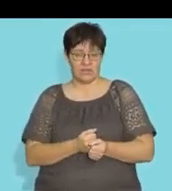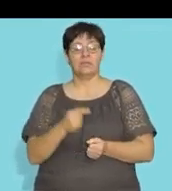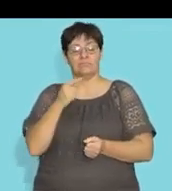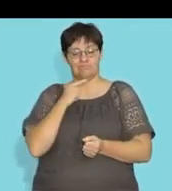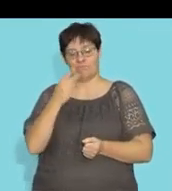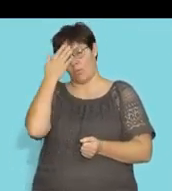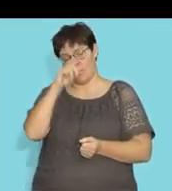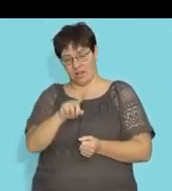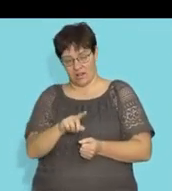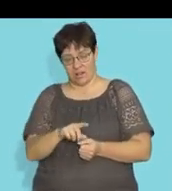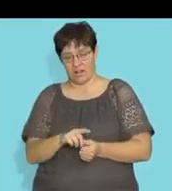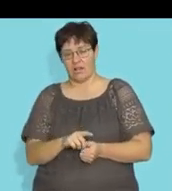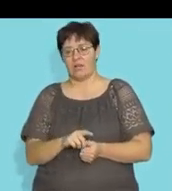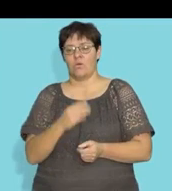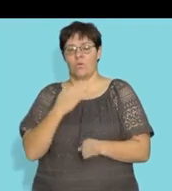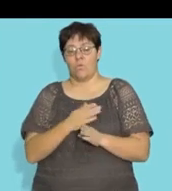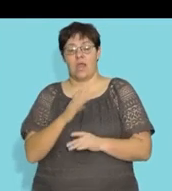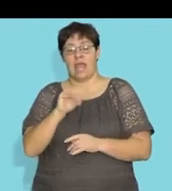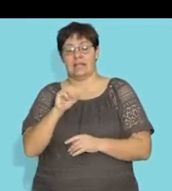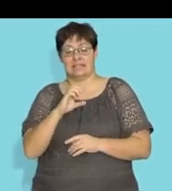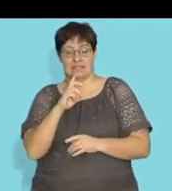let us know that we're working with an acid.